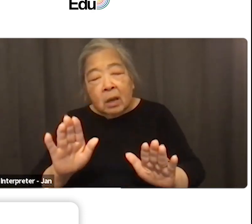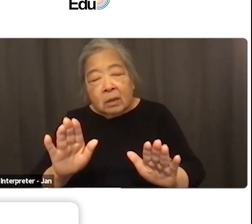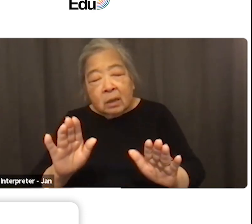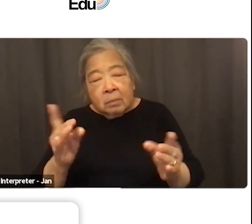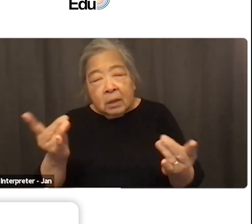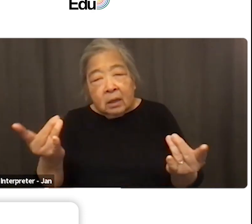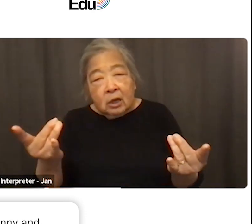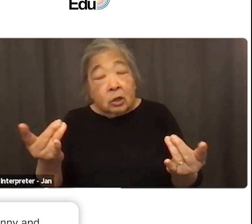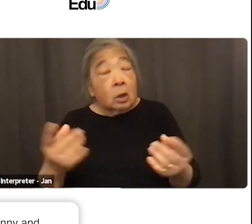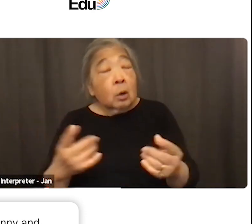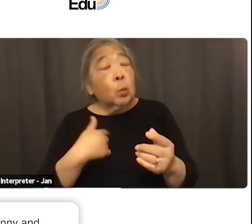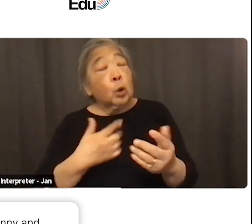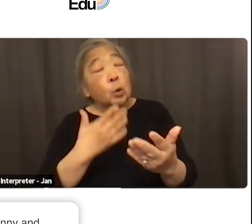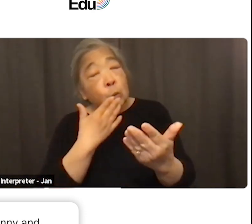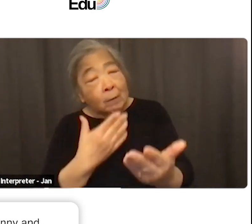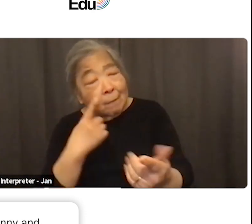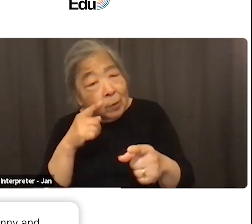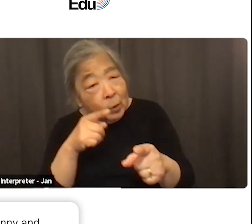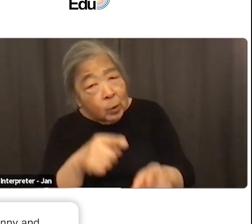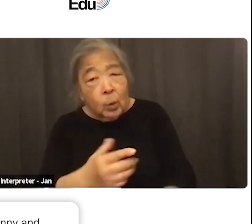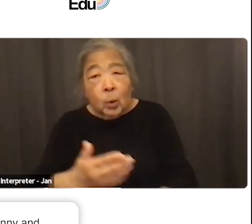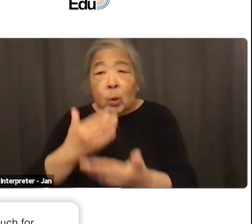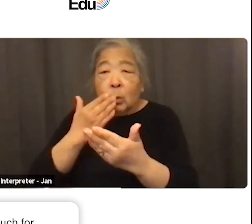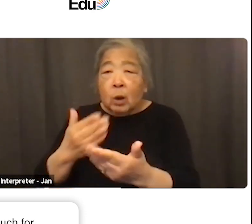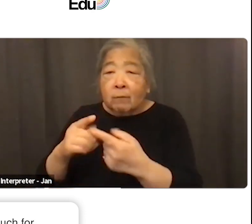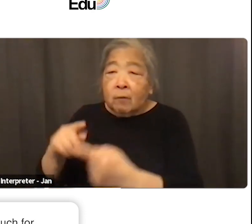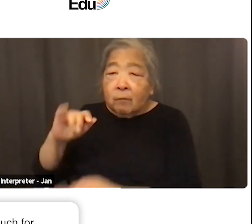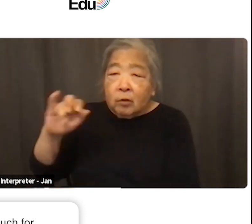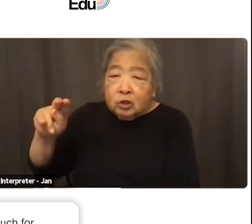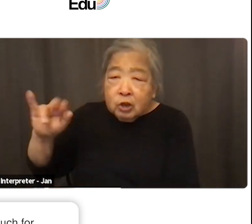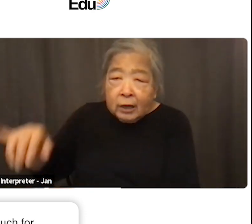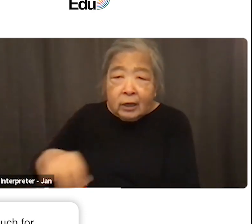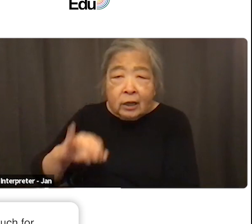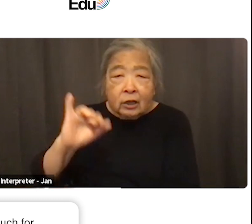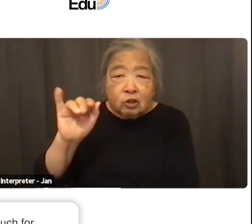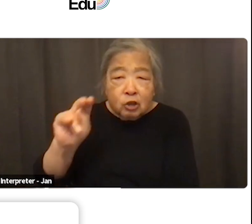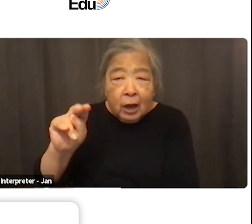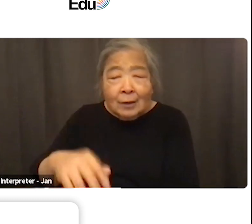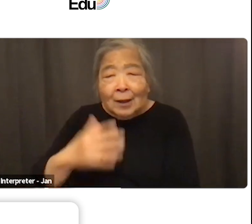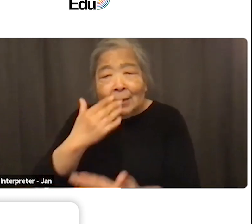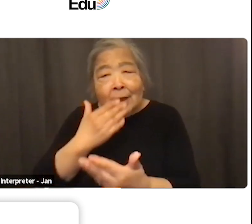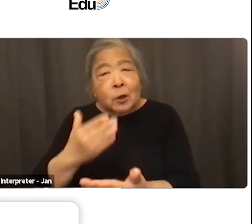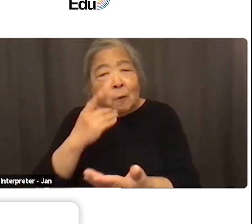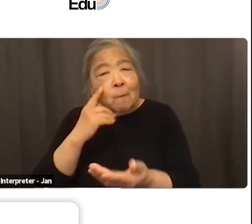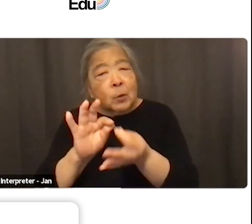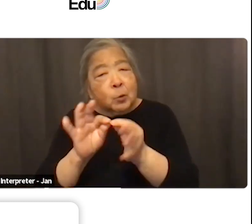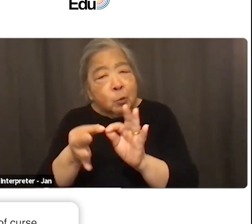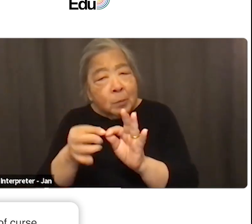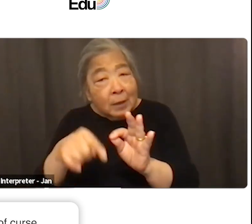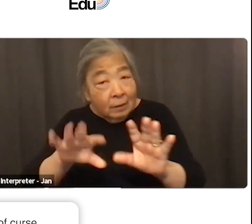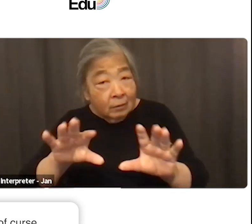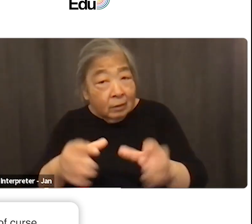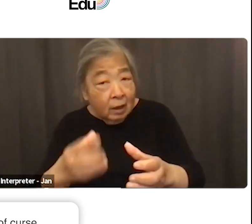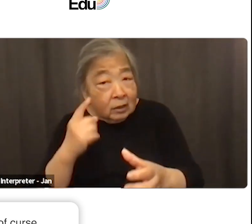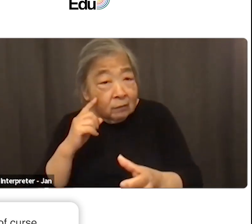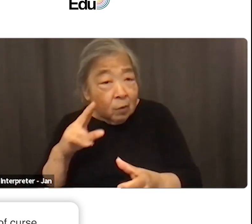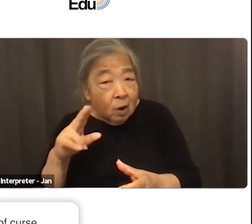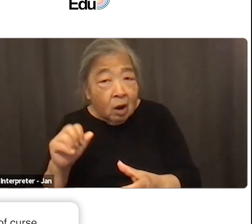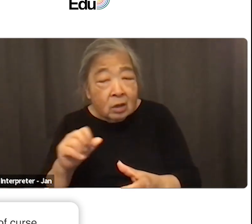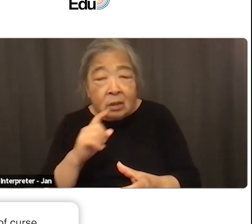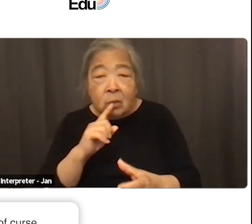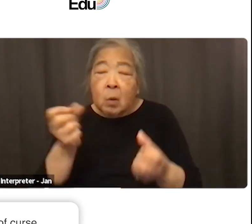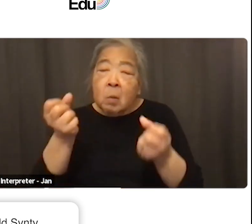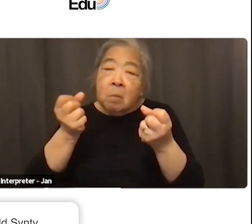for you. So grateful for Jenny and Jan. Thank you so much for interpreting this class for us. There were lots of